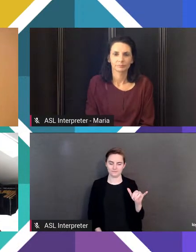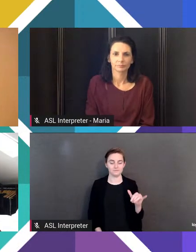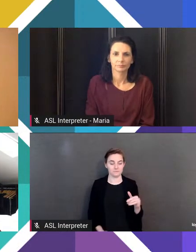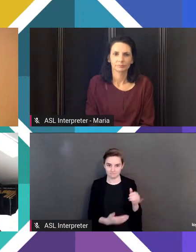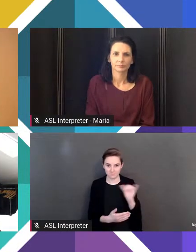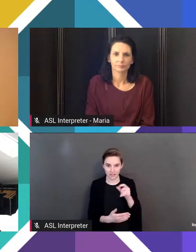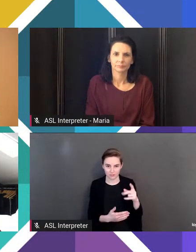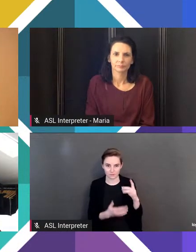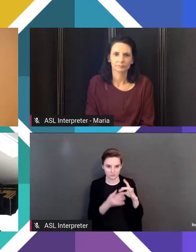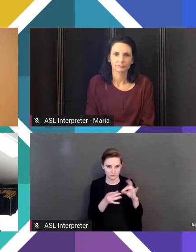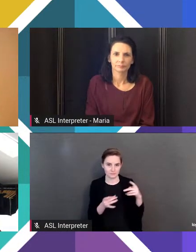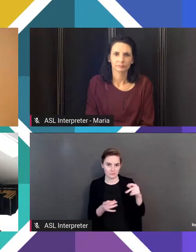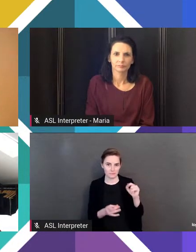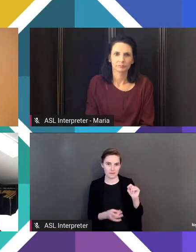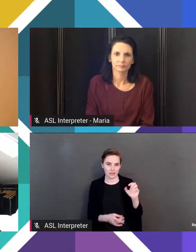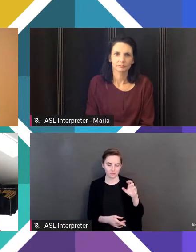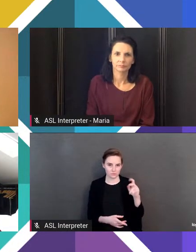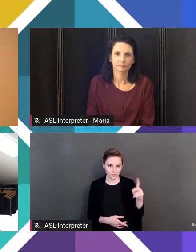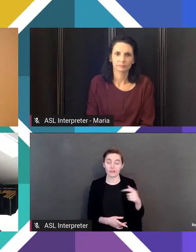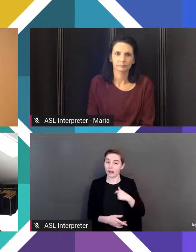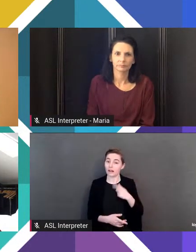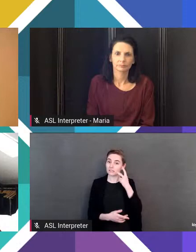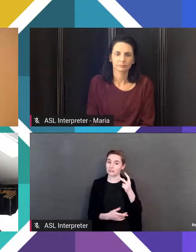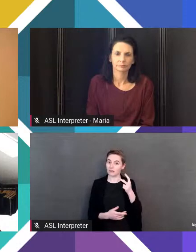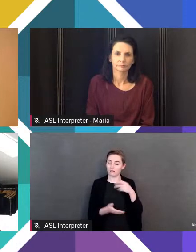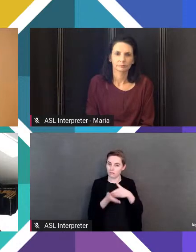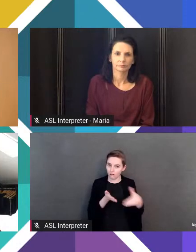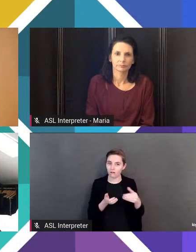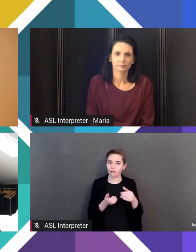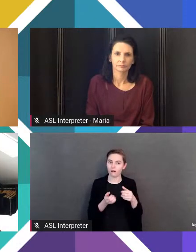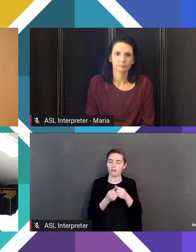see that a lot in the queer artist community.